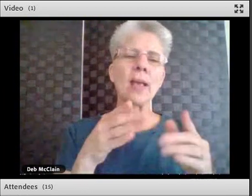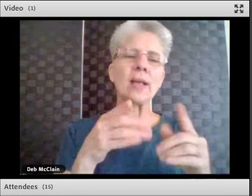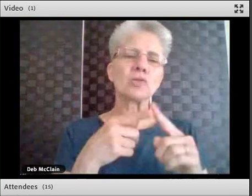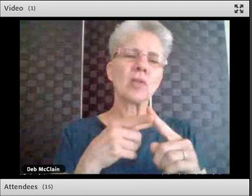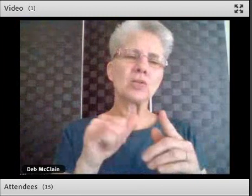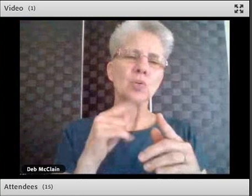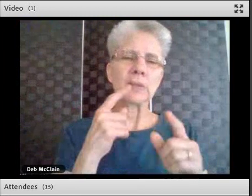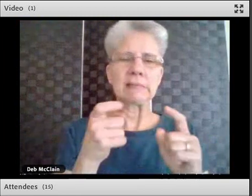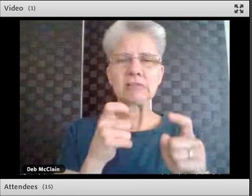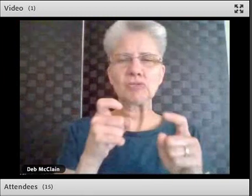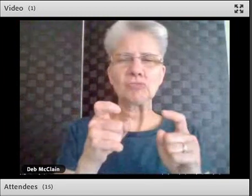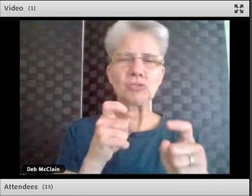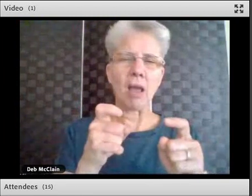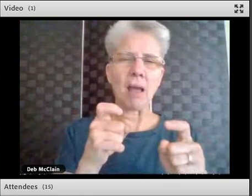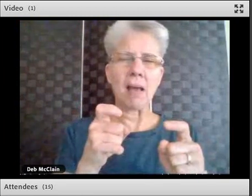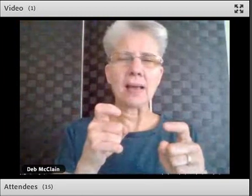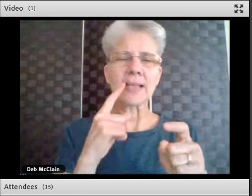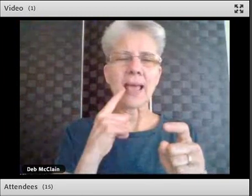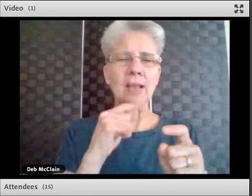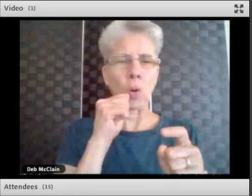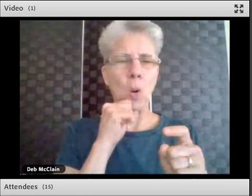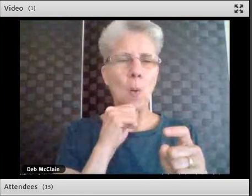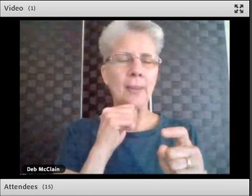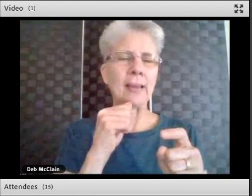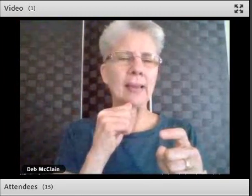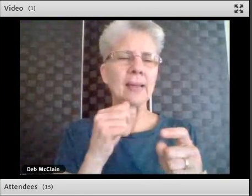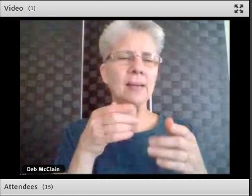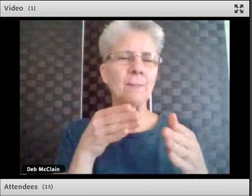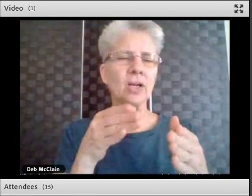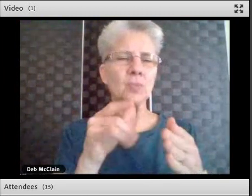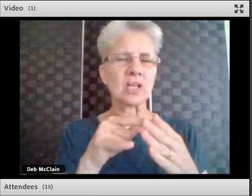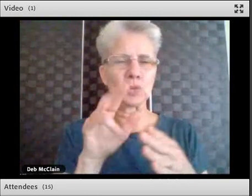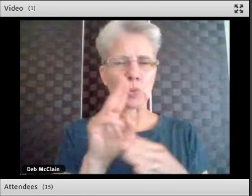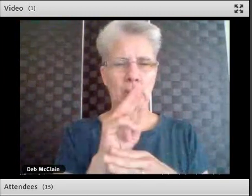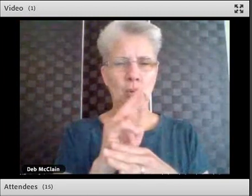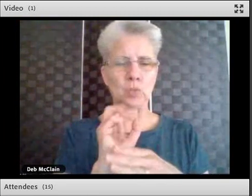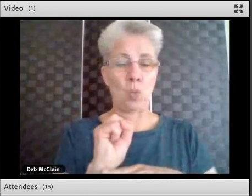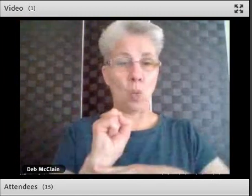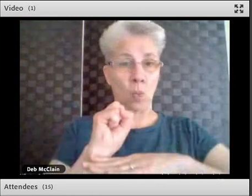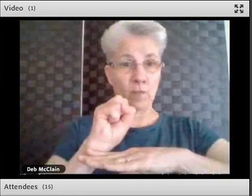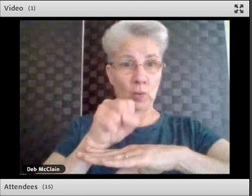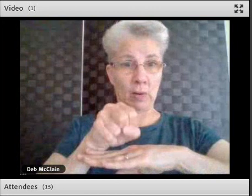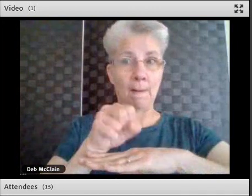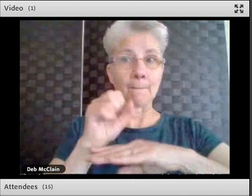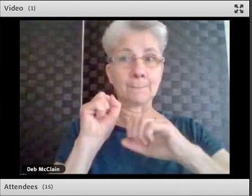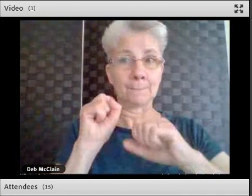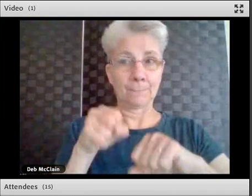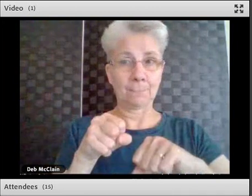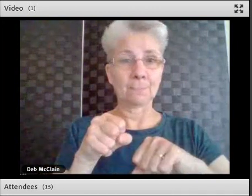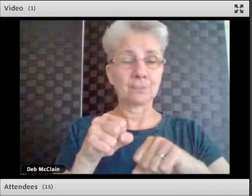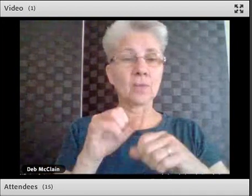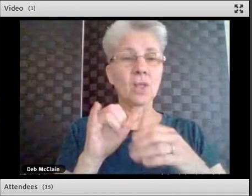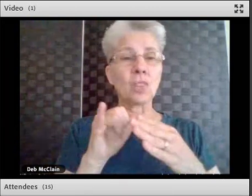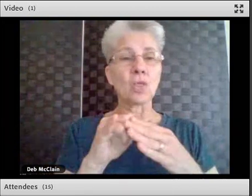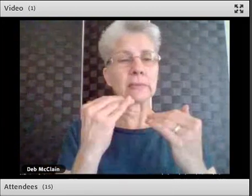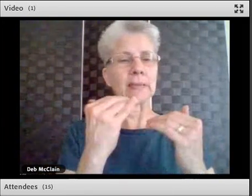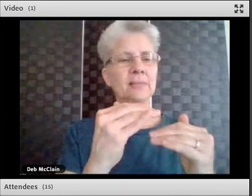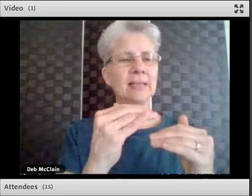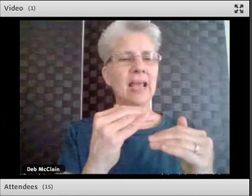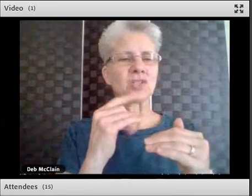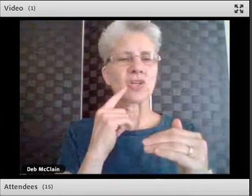that you can adjust, and there are coping mechanisms that you can employ to overcome those limitations